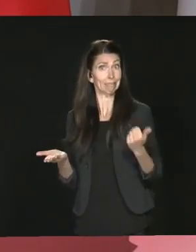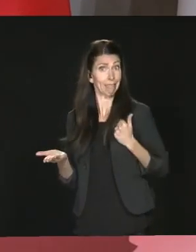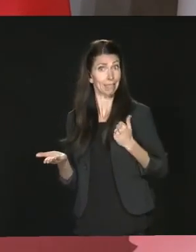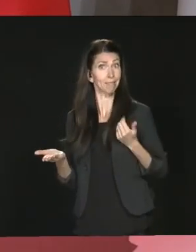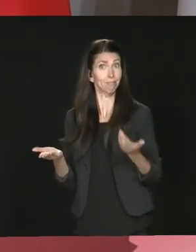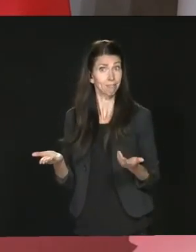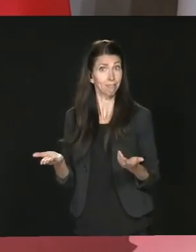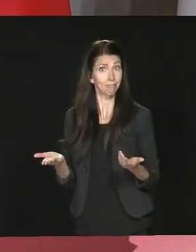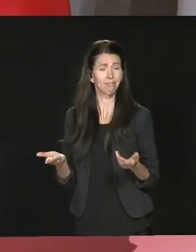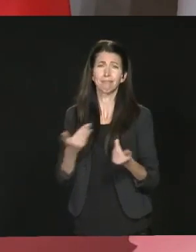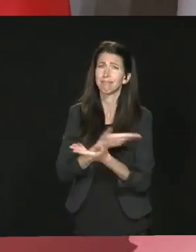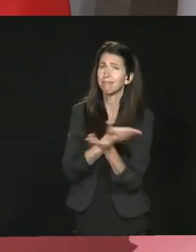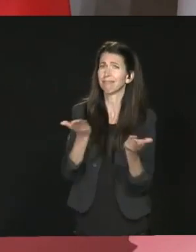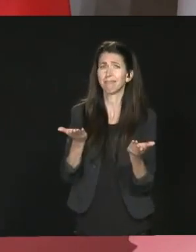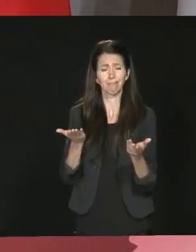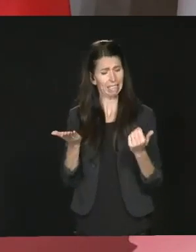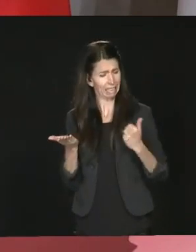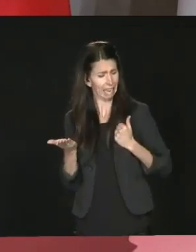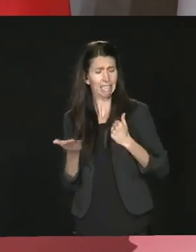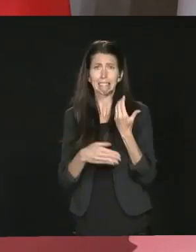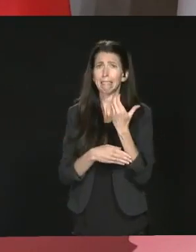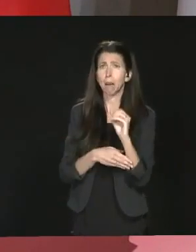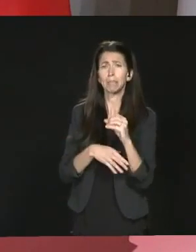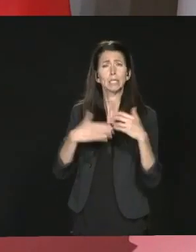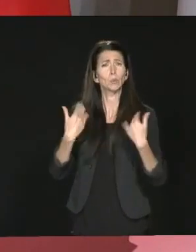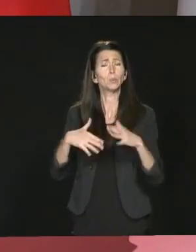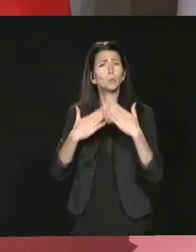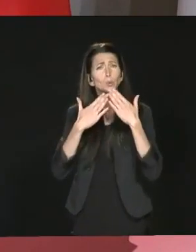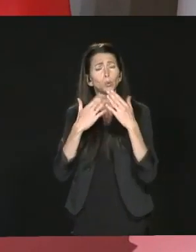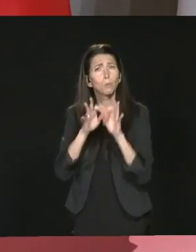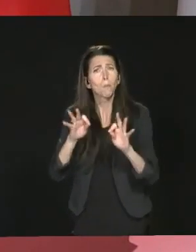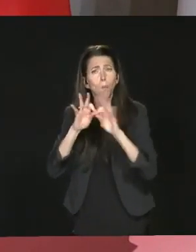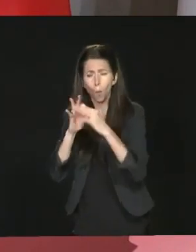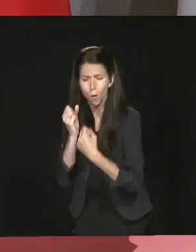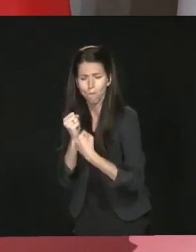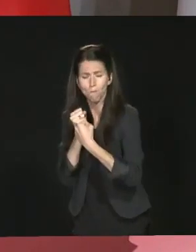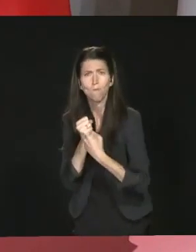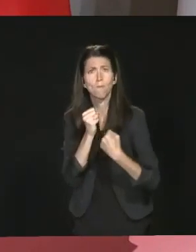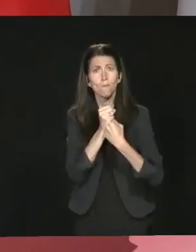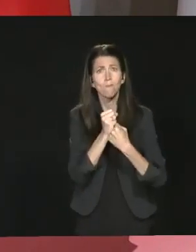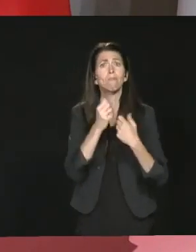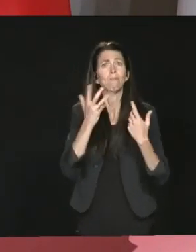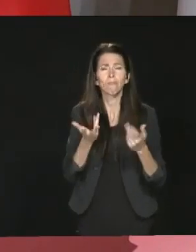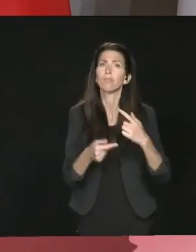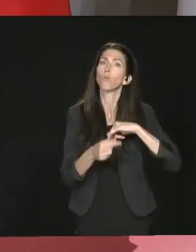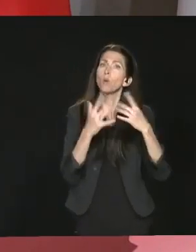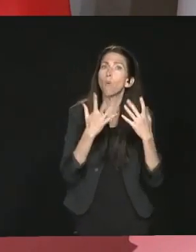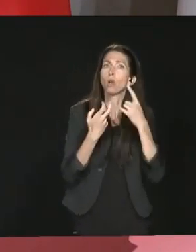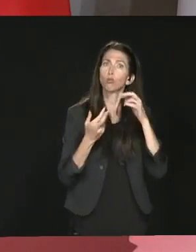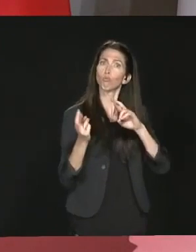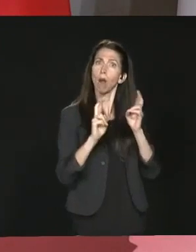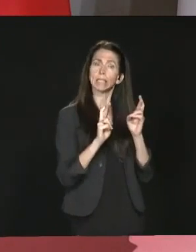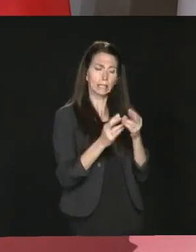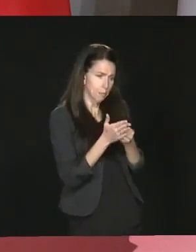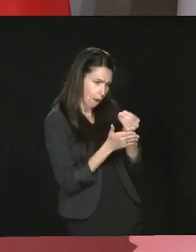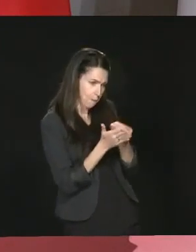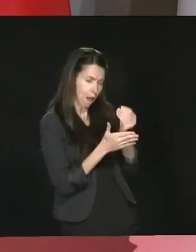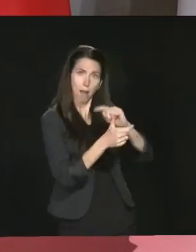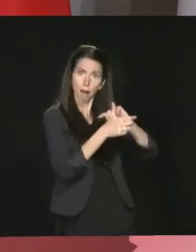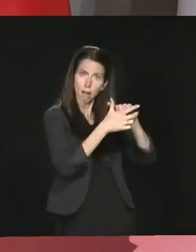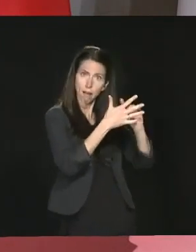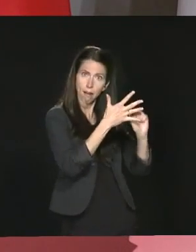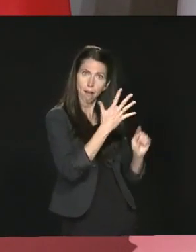important as we continue to build multiple diversified supply chains for Canada's benefit now and into the